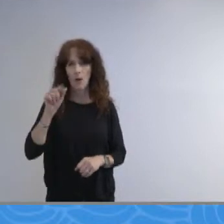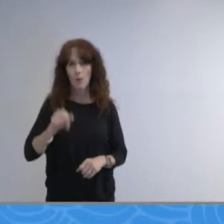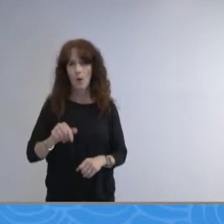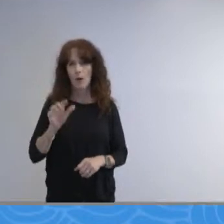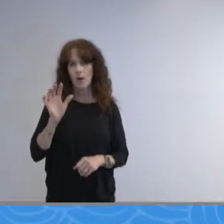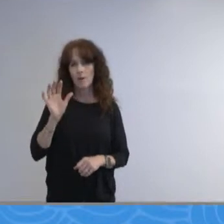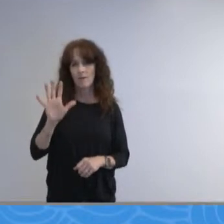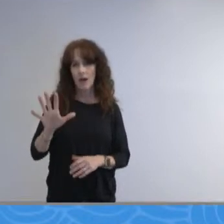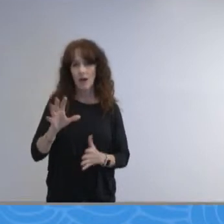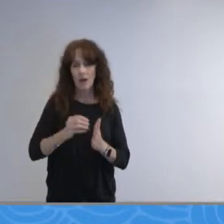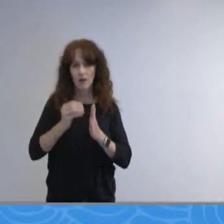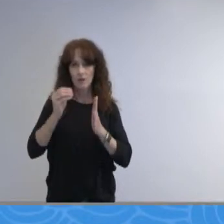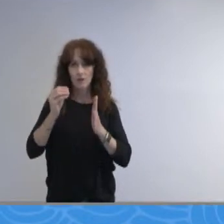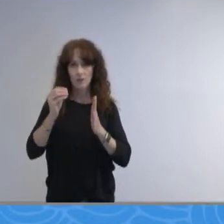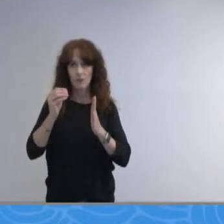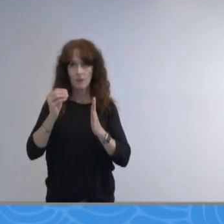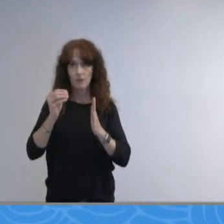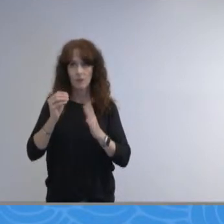1.5